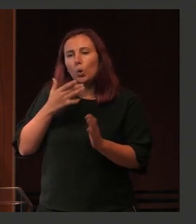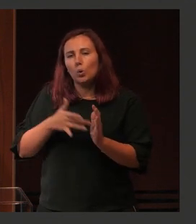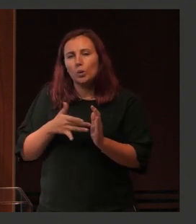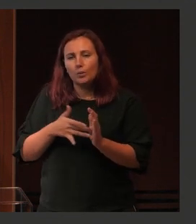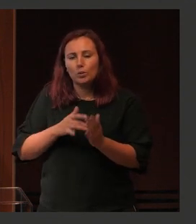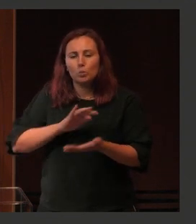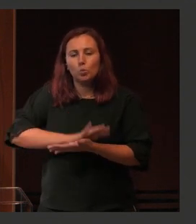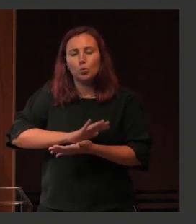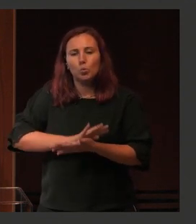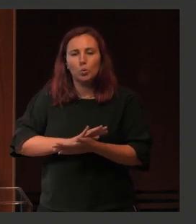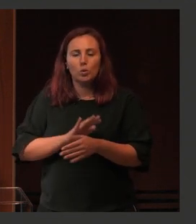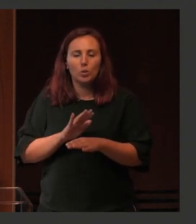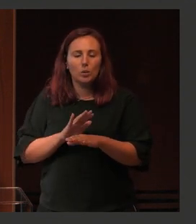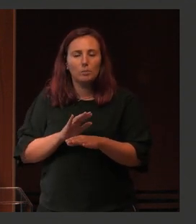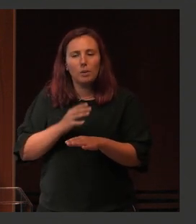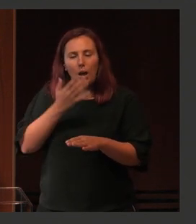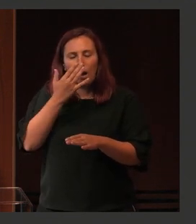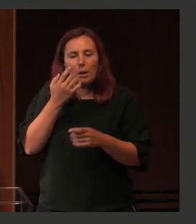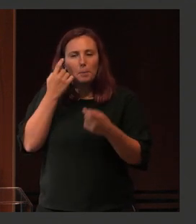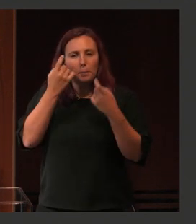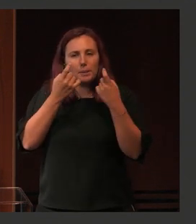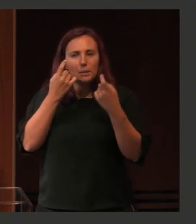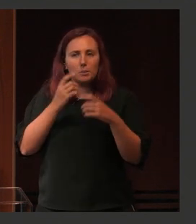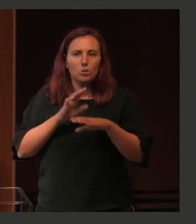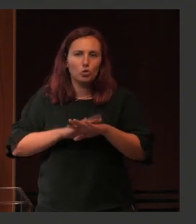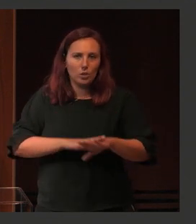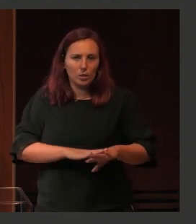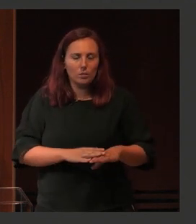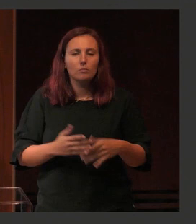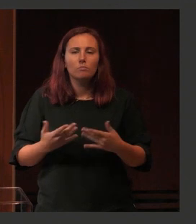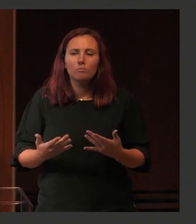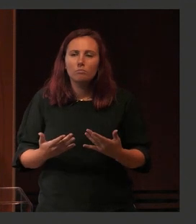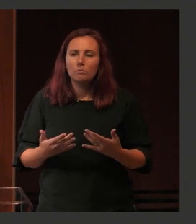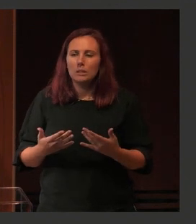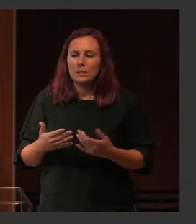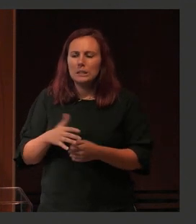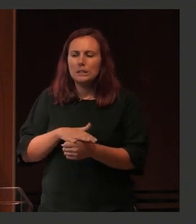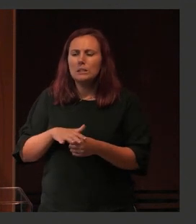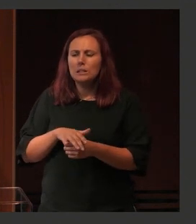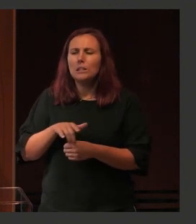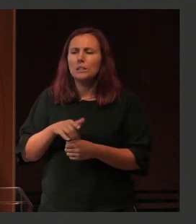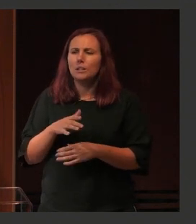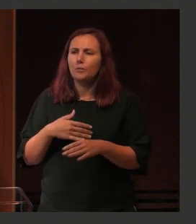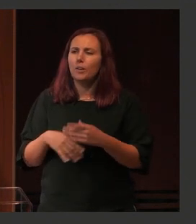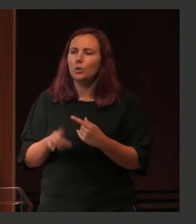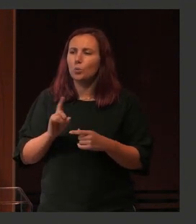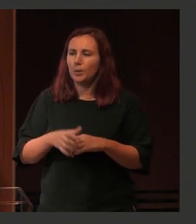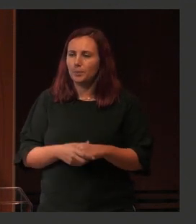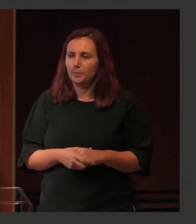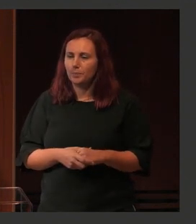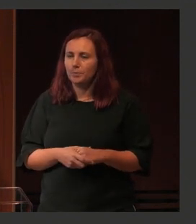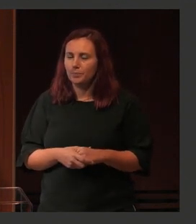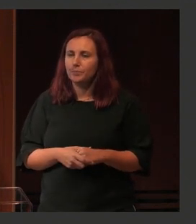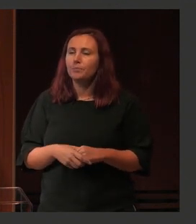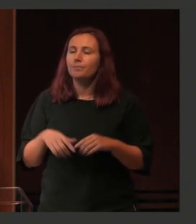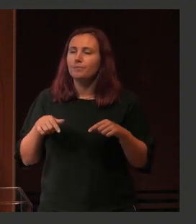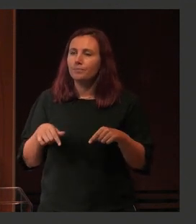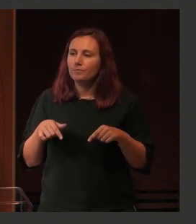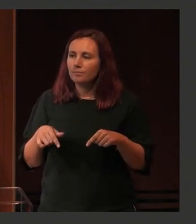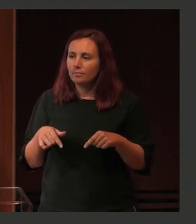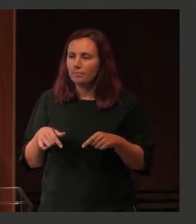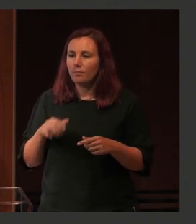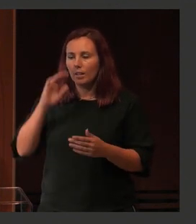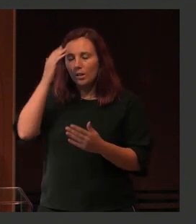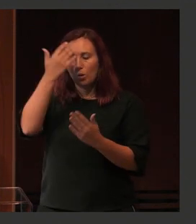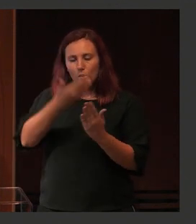And what do you do in these cases? In these cases, you refer to your constitutional law, and the constitution